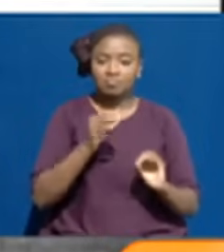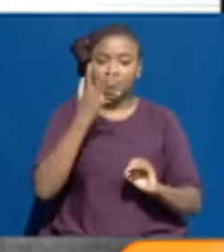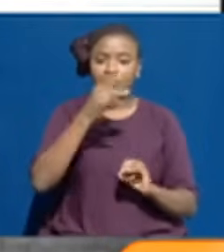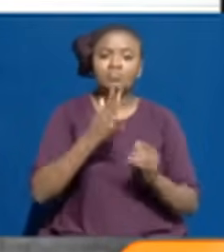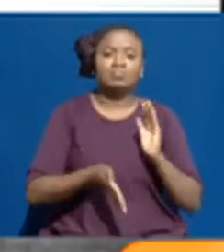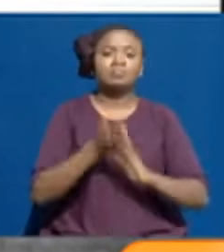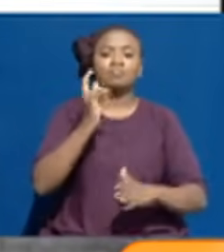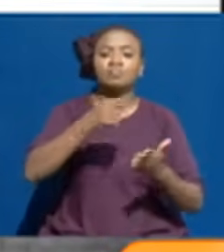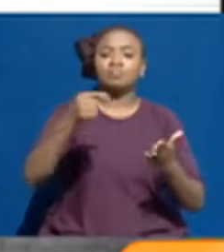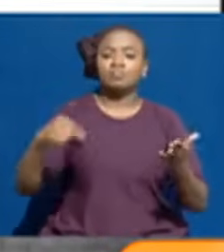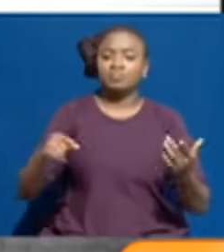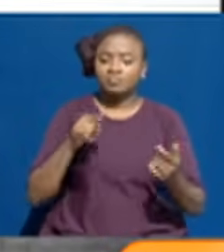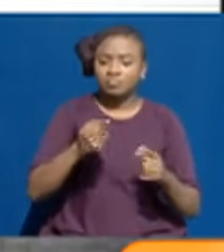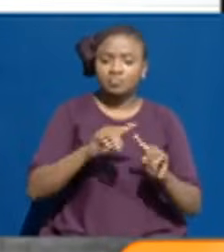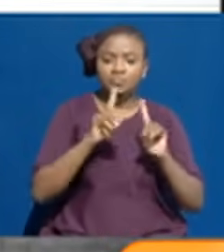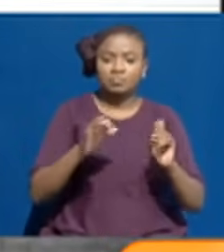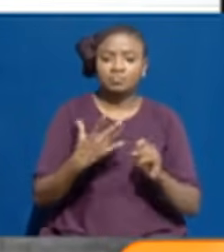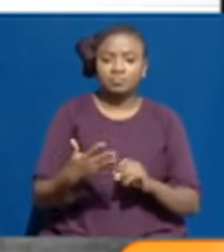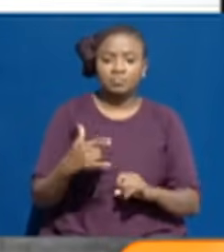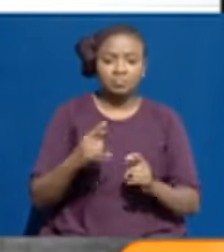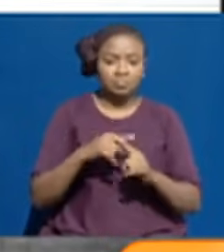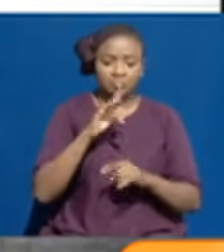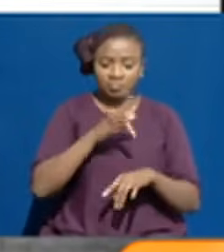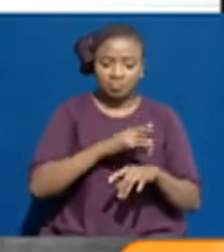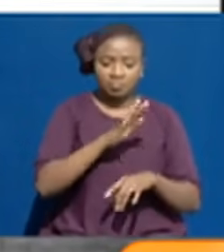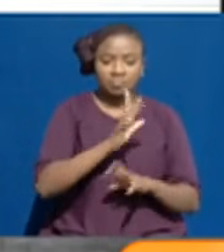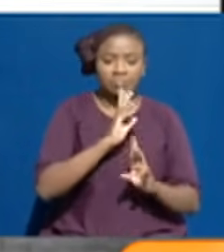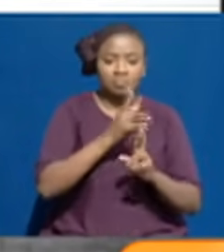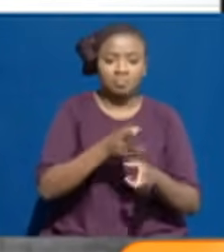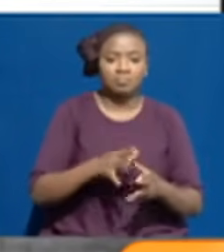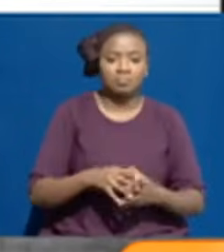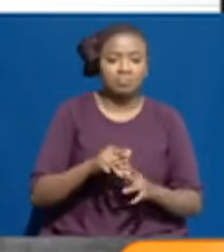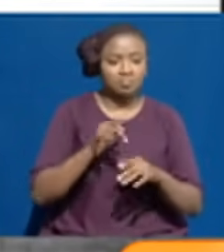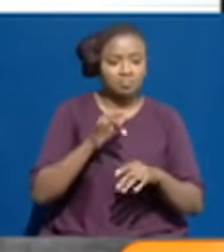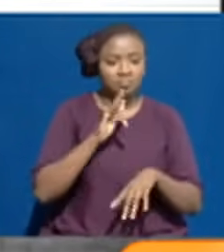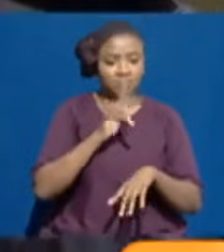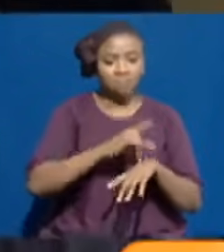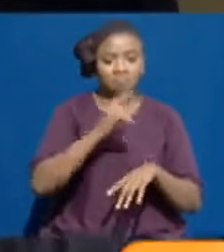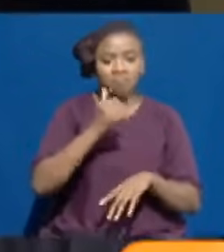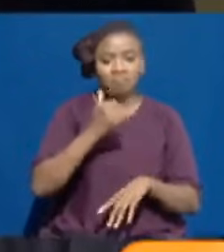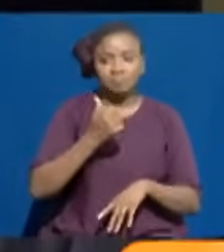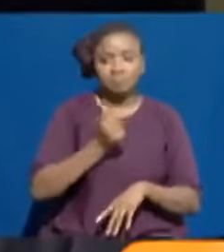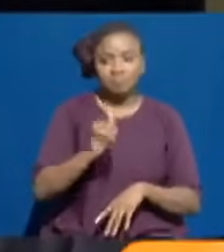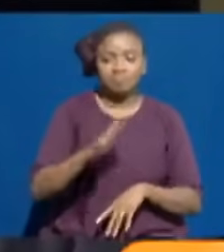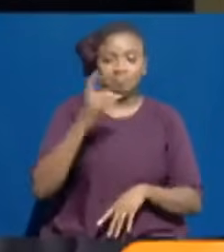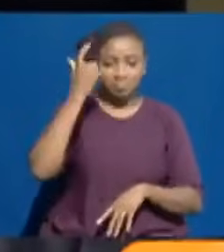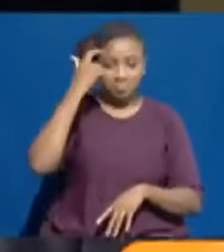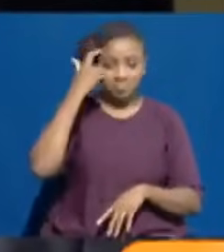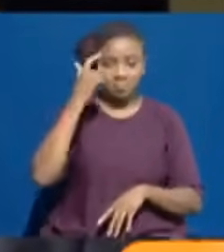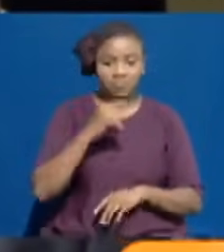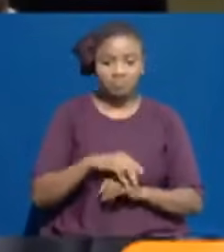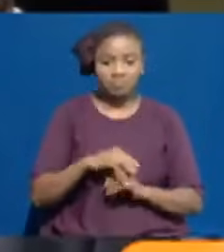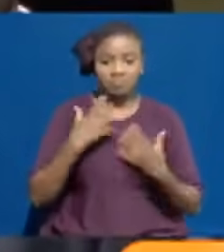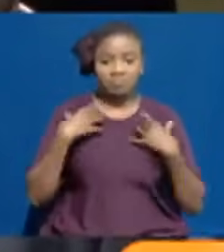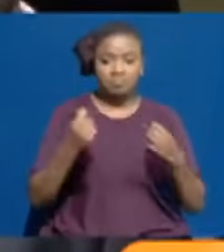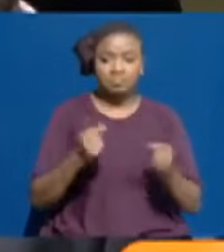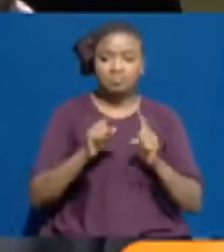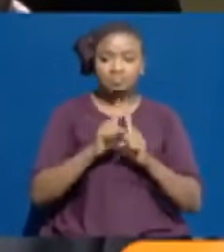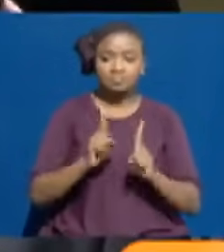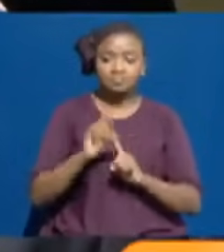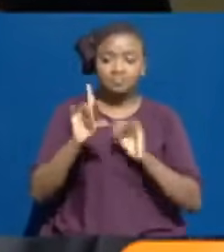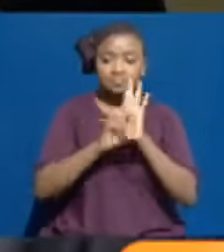marking of examination papers, which she says has affected the mental health of the pupil. The lawyer for the petitioners, Dunstan Omari, wants